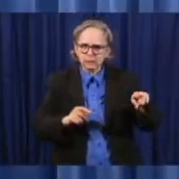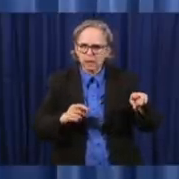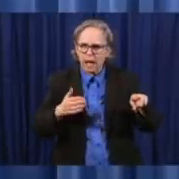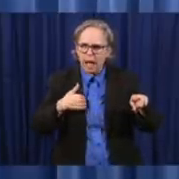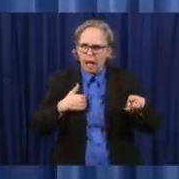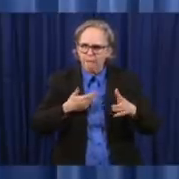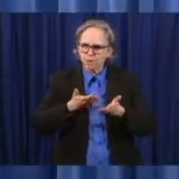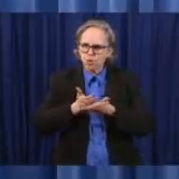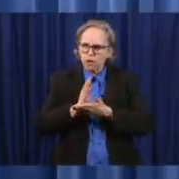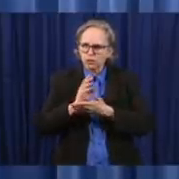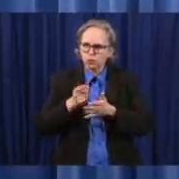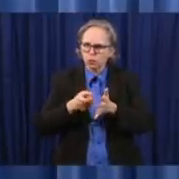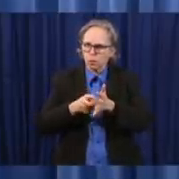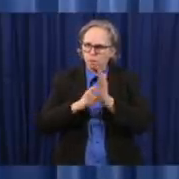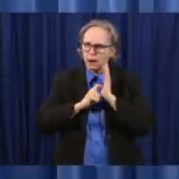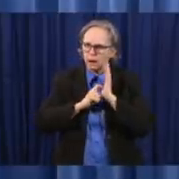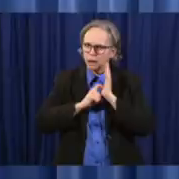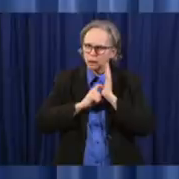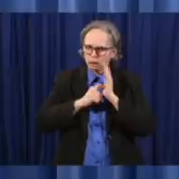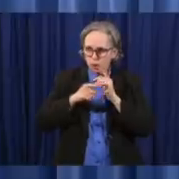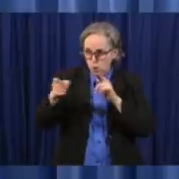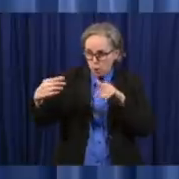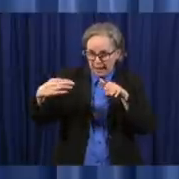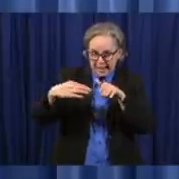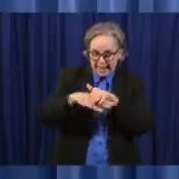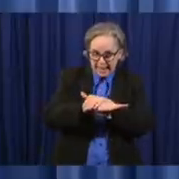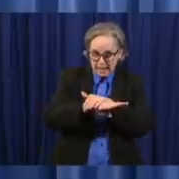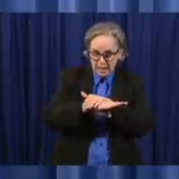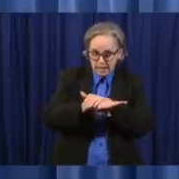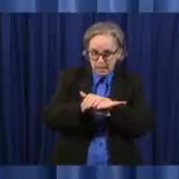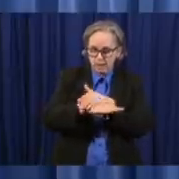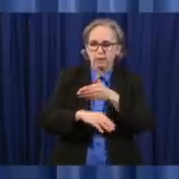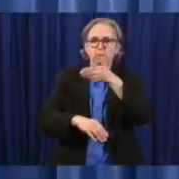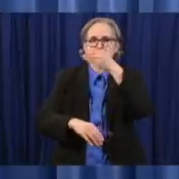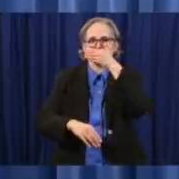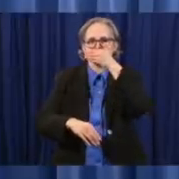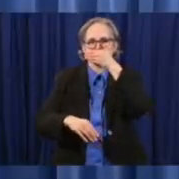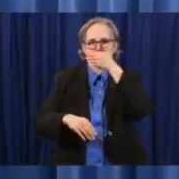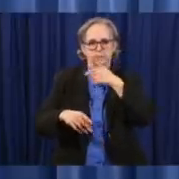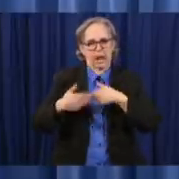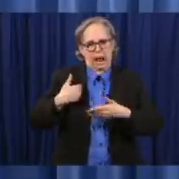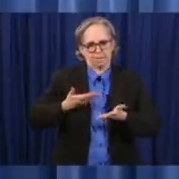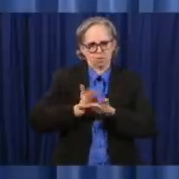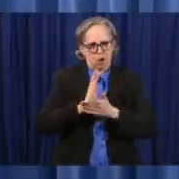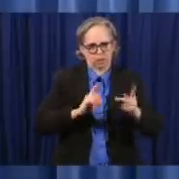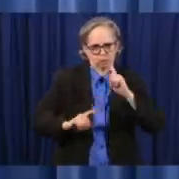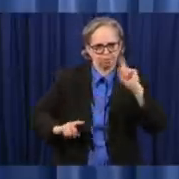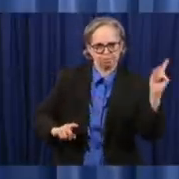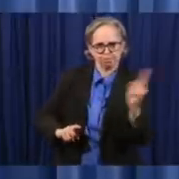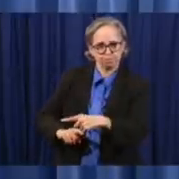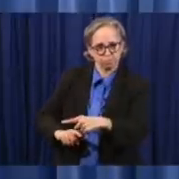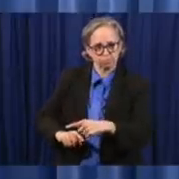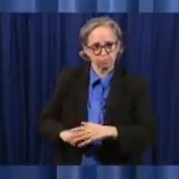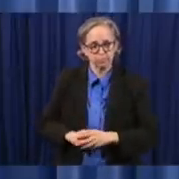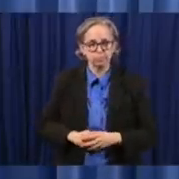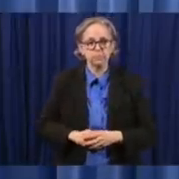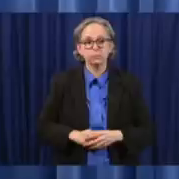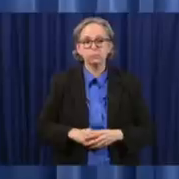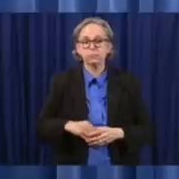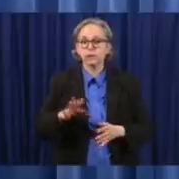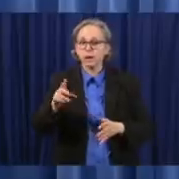store to have a facial covering. We just did not mandate that they had to do